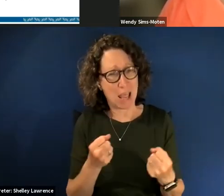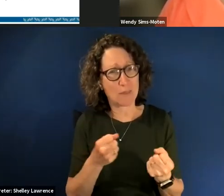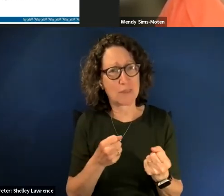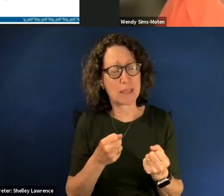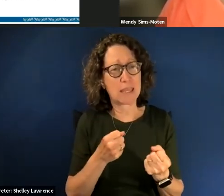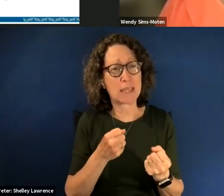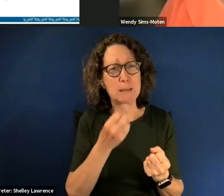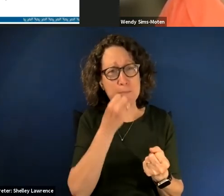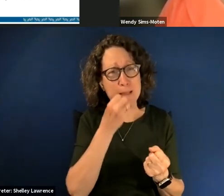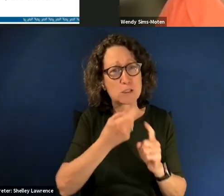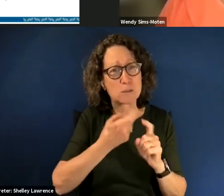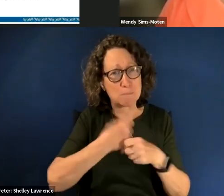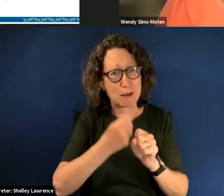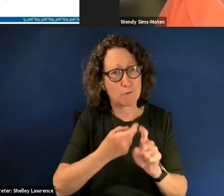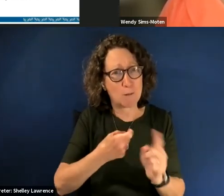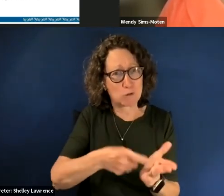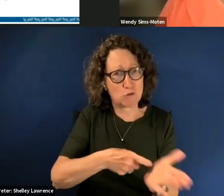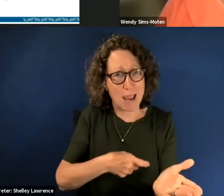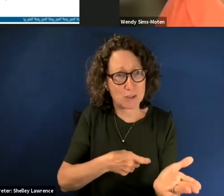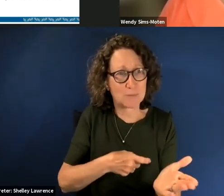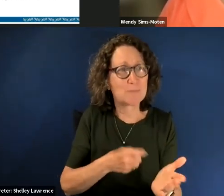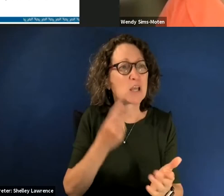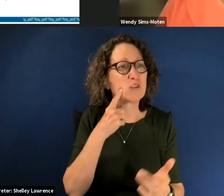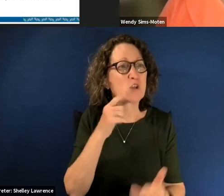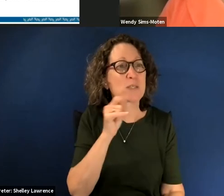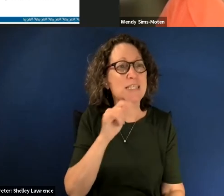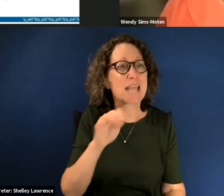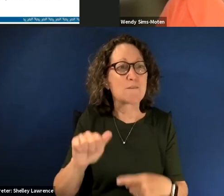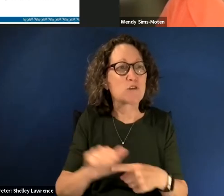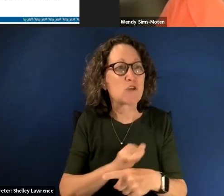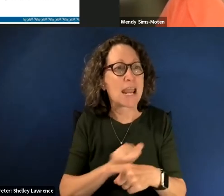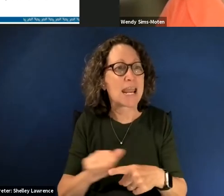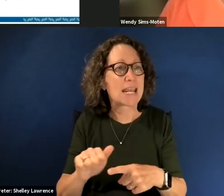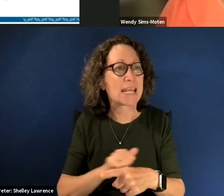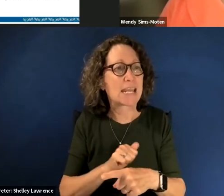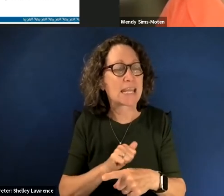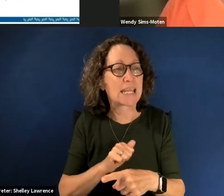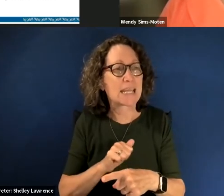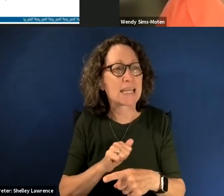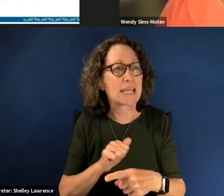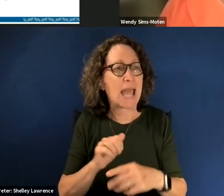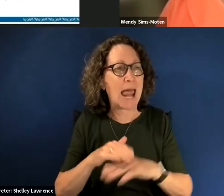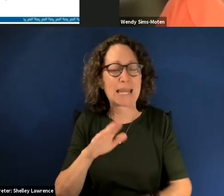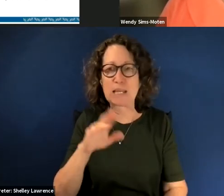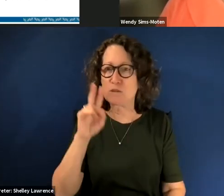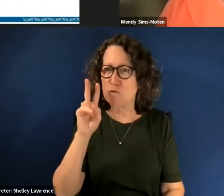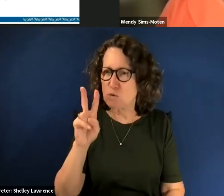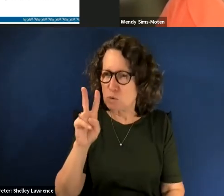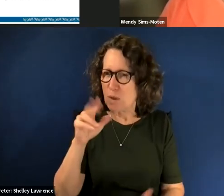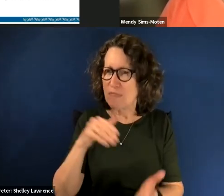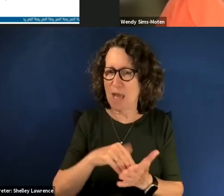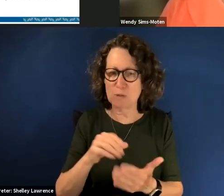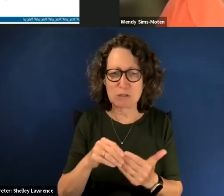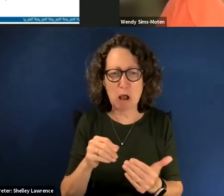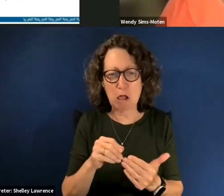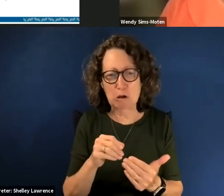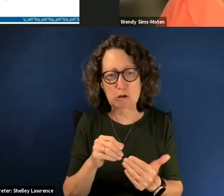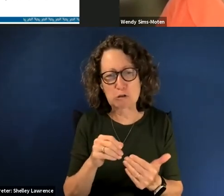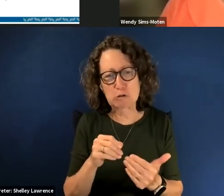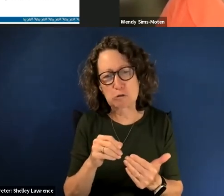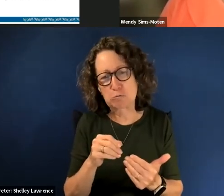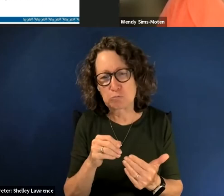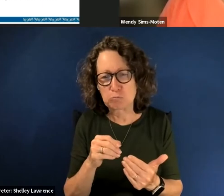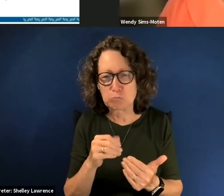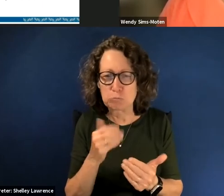meals if possible. So this staff training is at least $2,000. It's small, but that's what